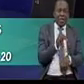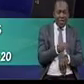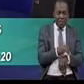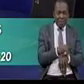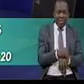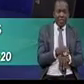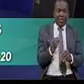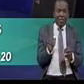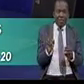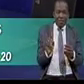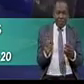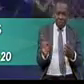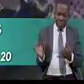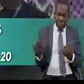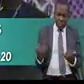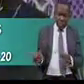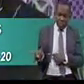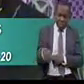time to now move on.